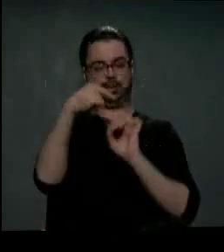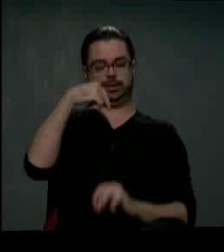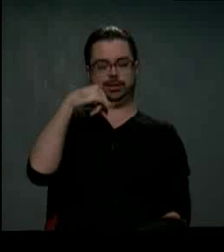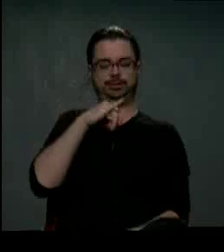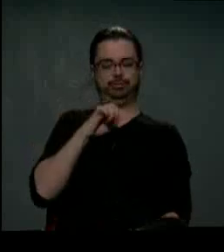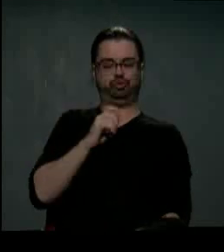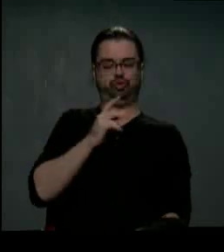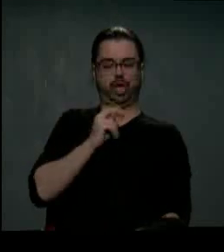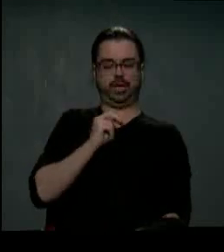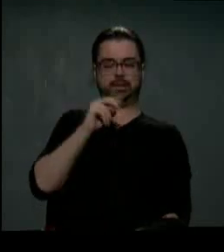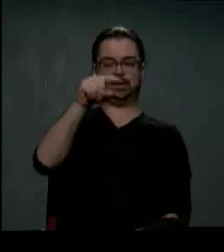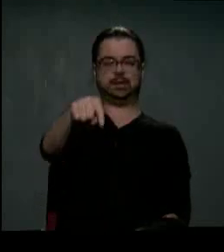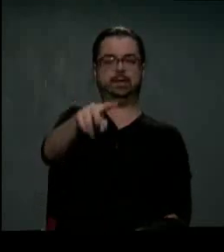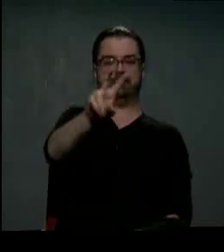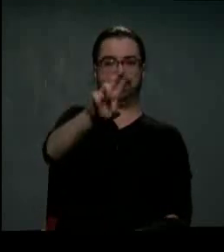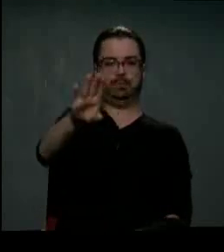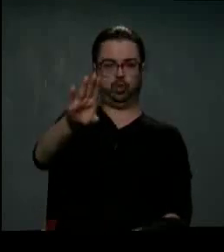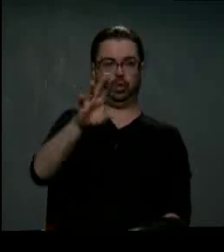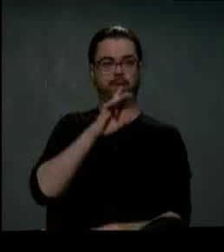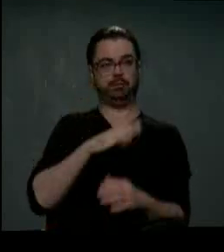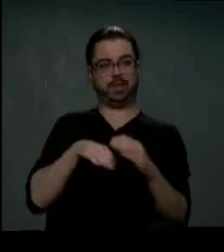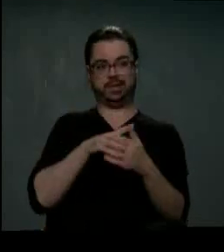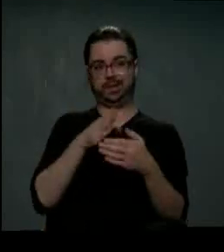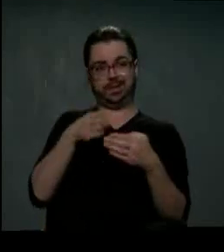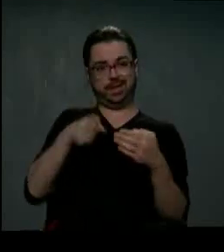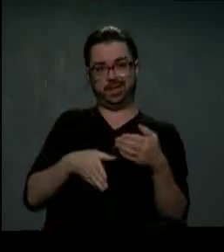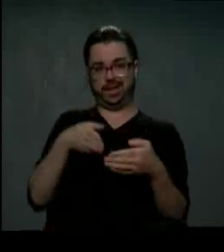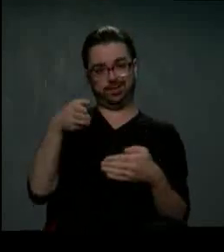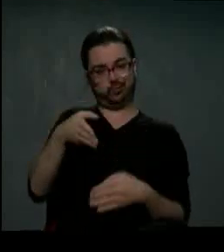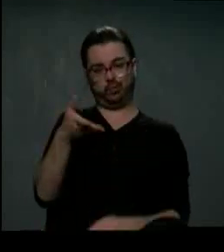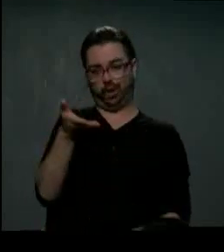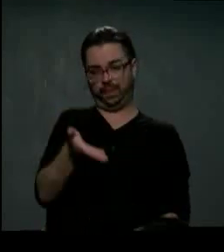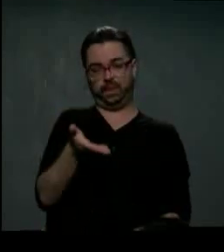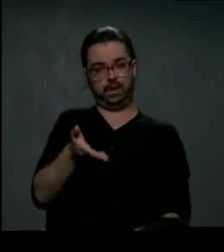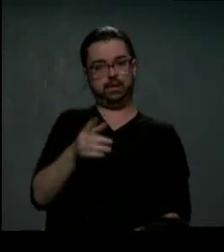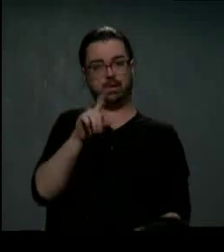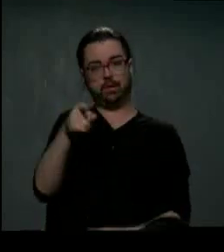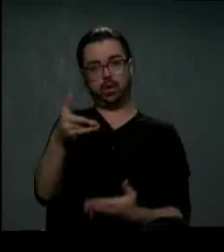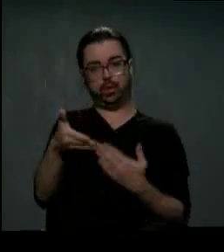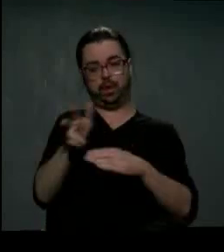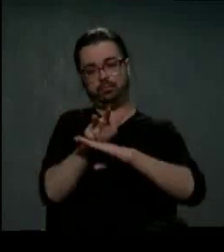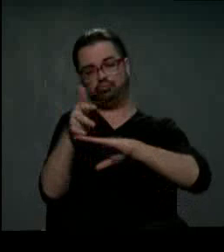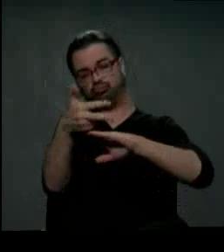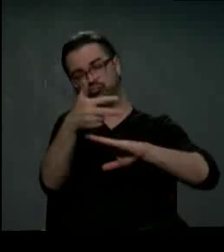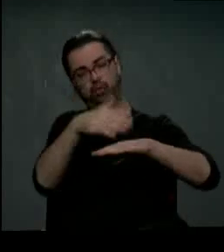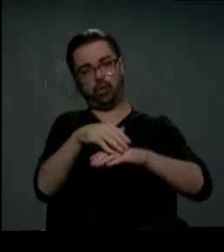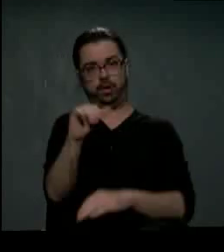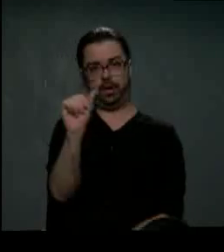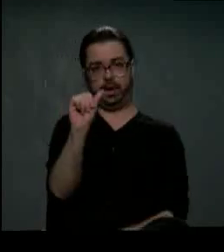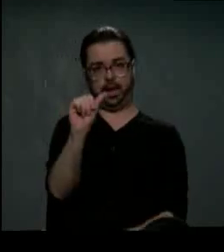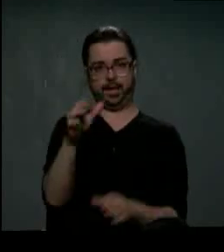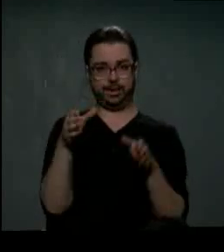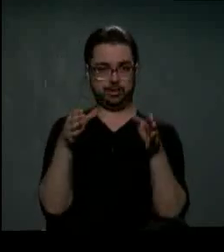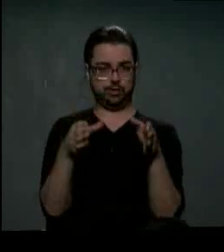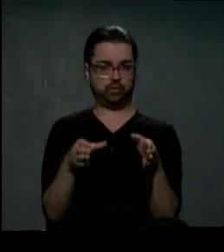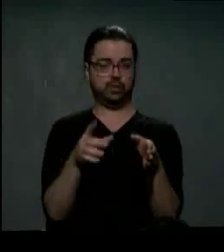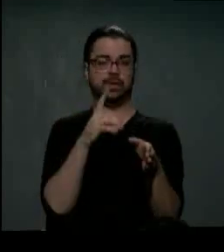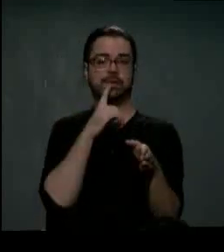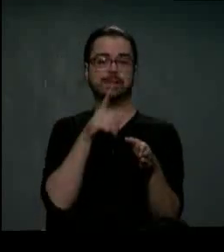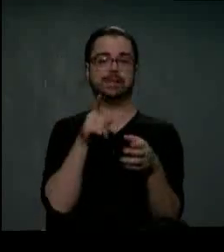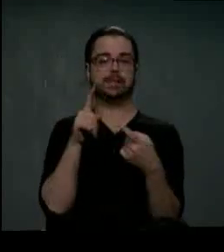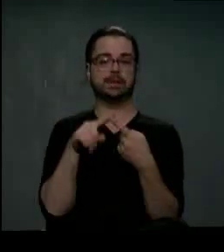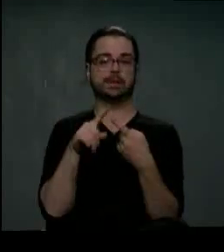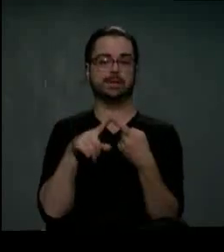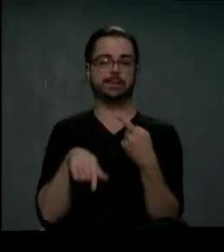and basically dead ends right there. The only things that come out onto A Street is the